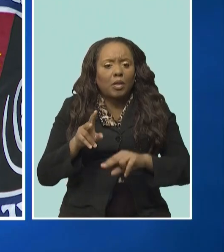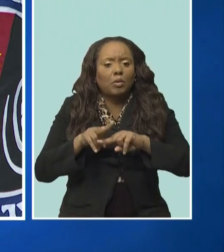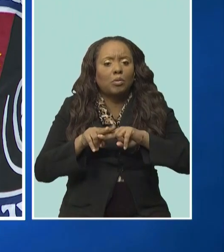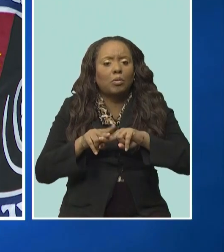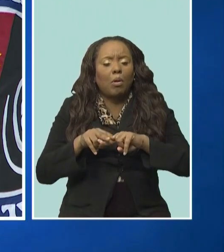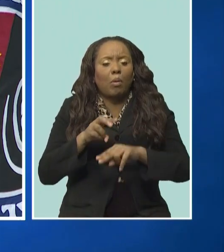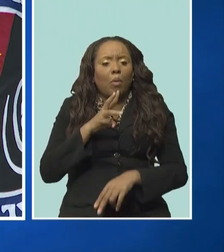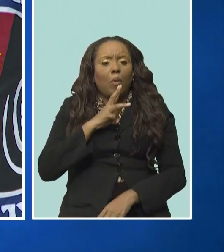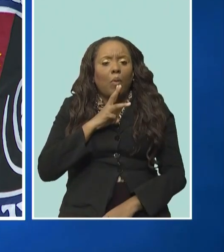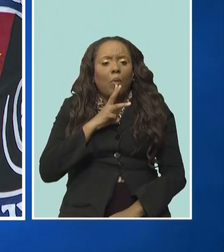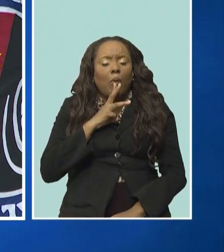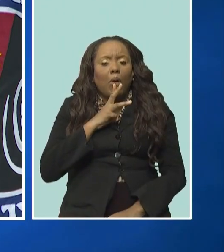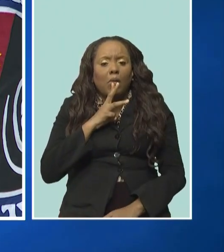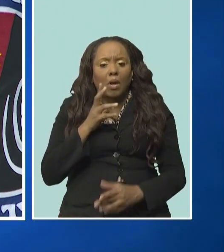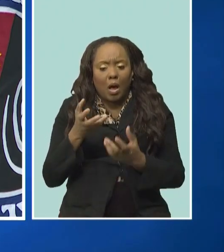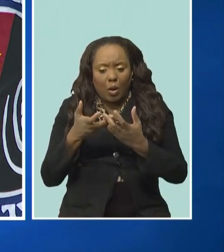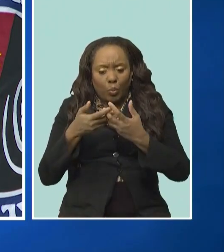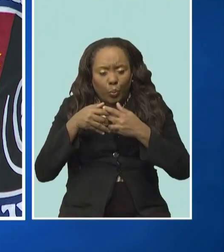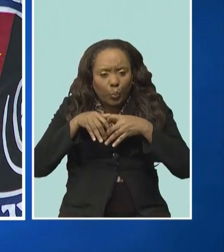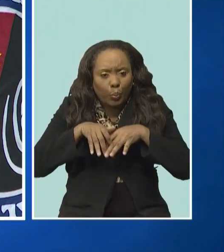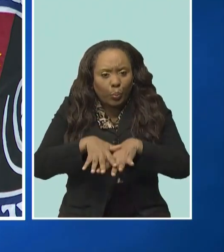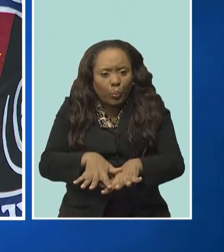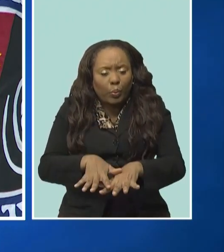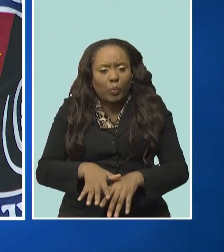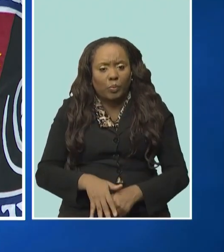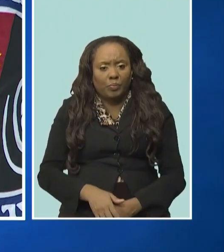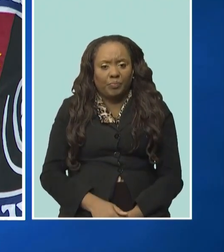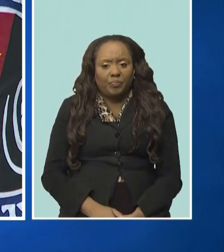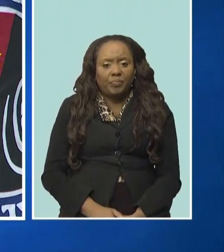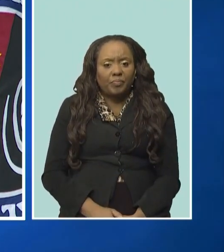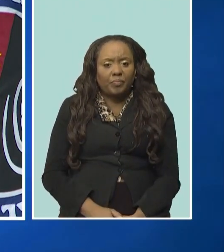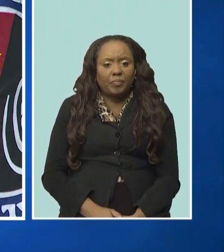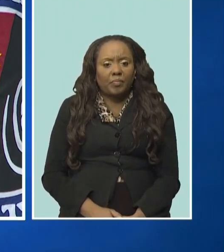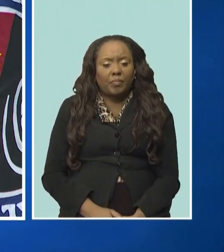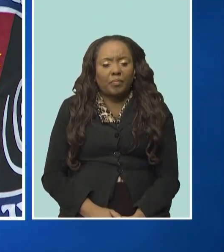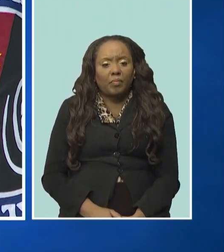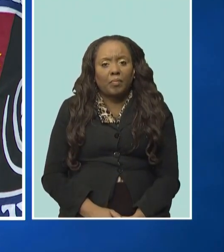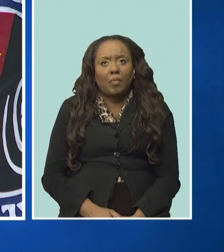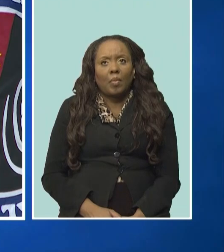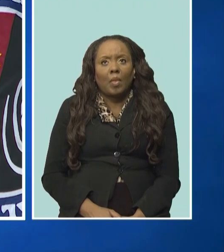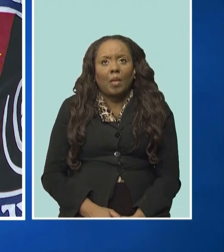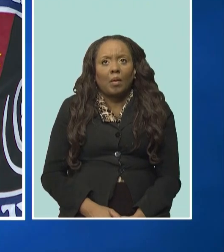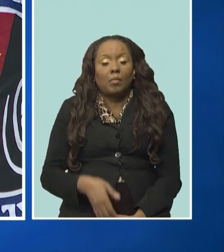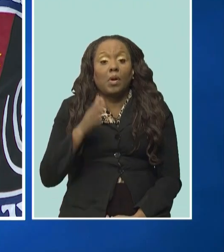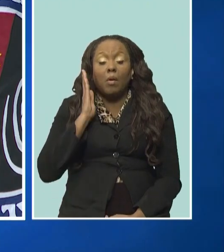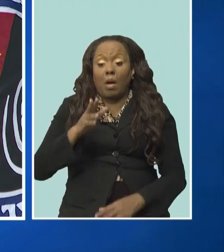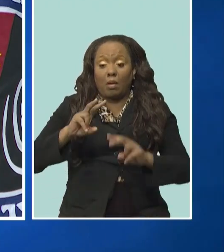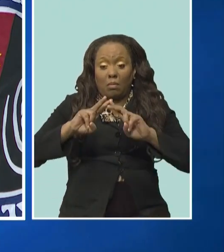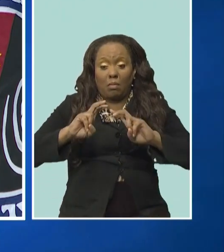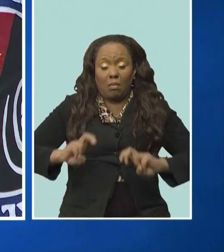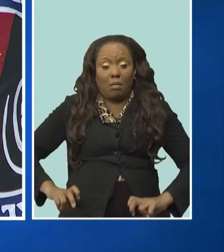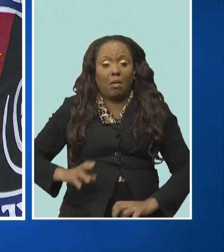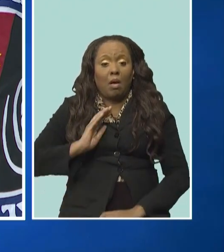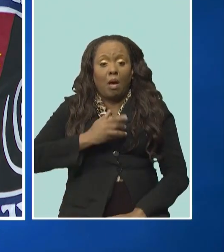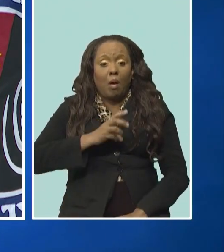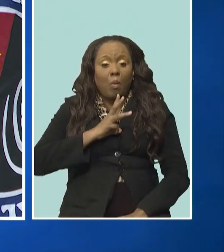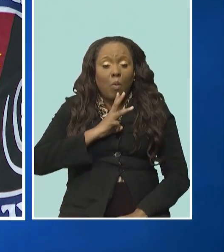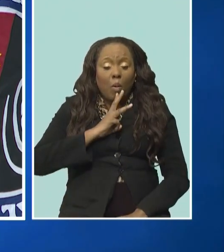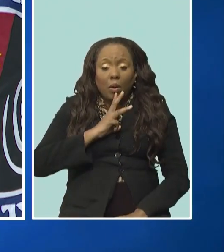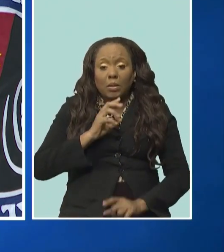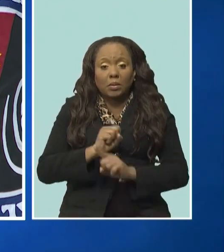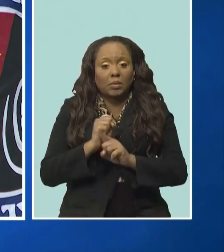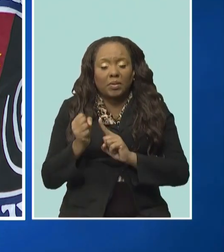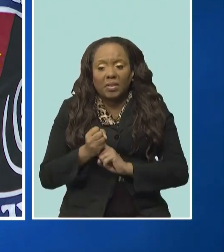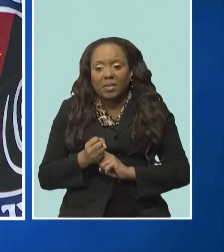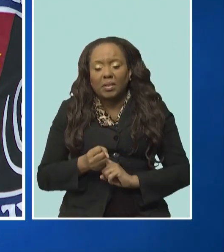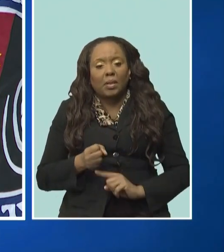Having such information will not only support monitoring groundwater conditions, which may result from drought. And we